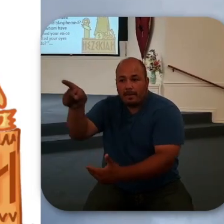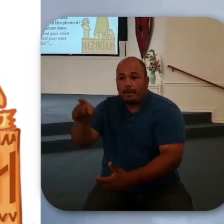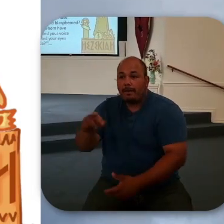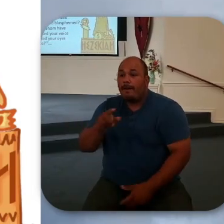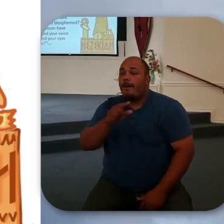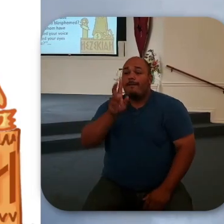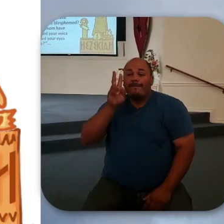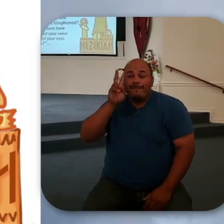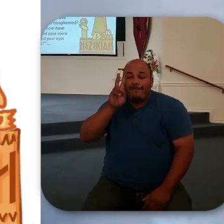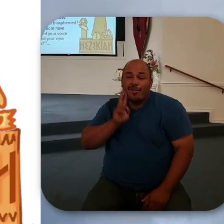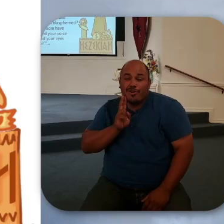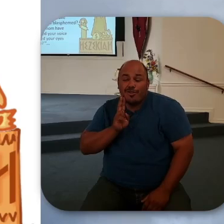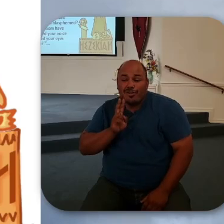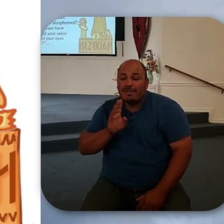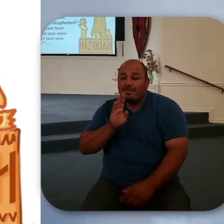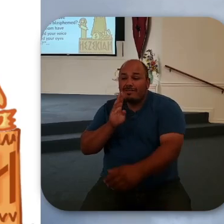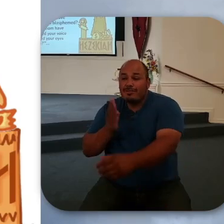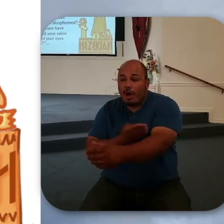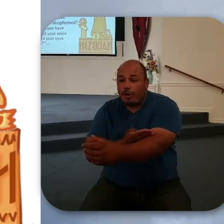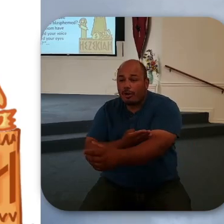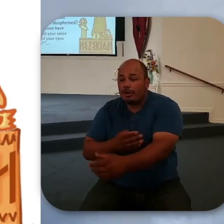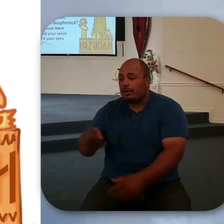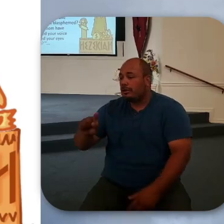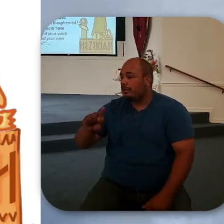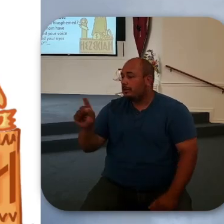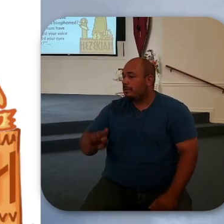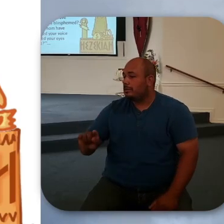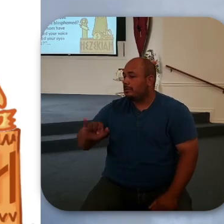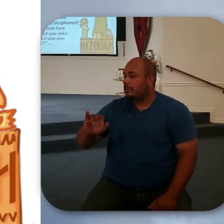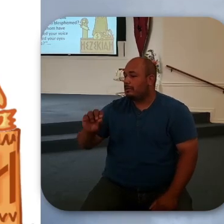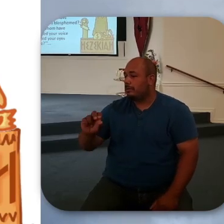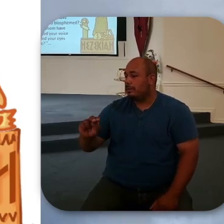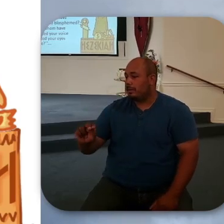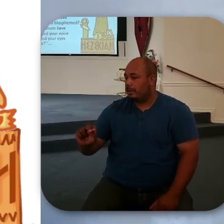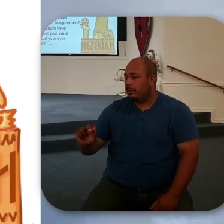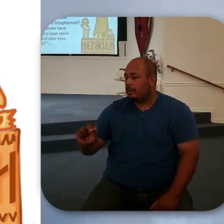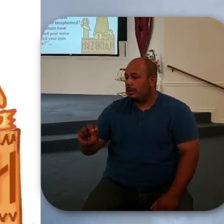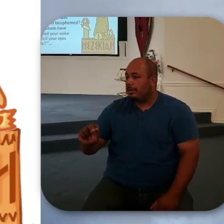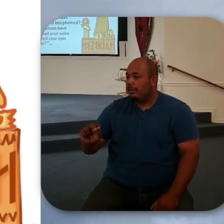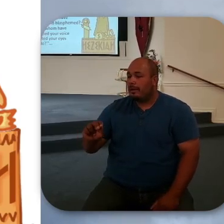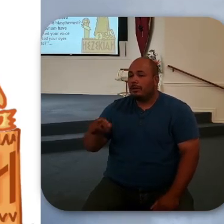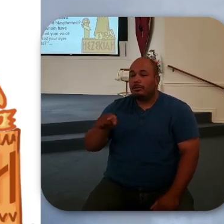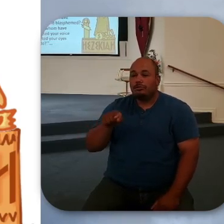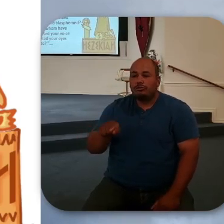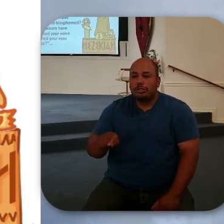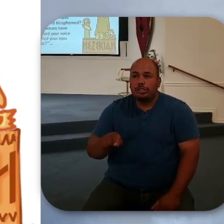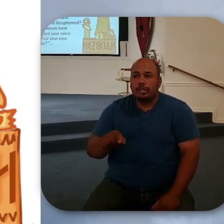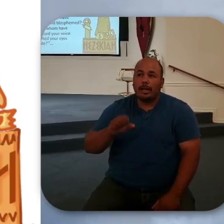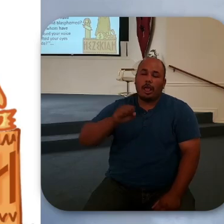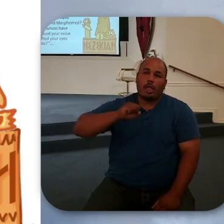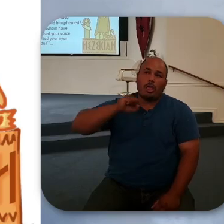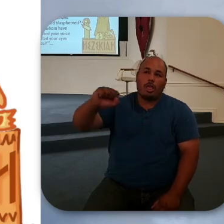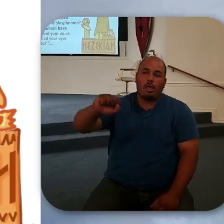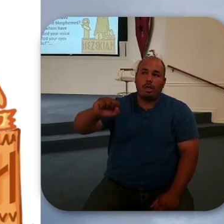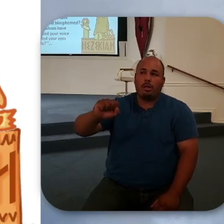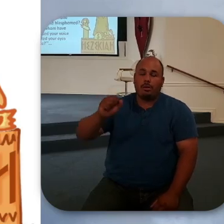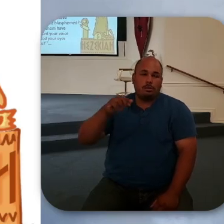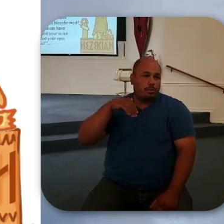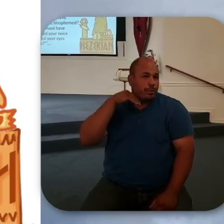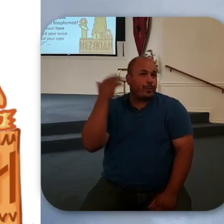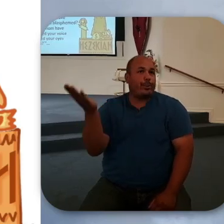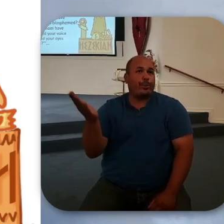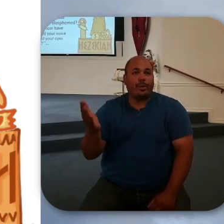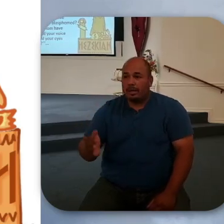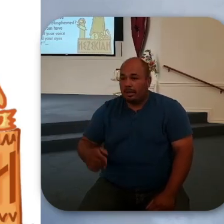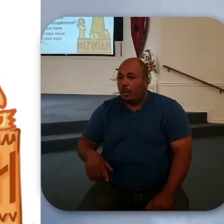Zion despises you and mocks you. Daughter Jerusalem tosses her head as you flee. Who is it you have ridiculed